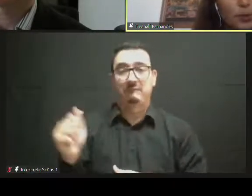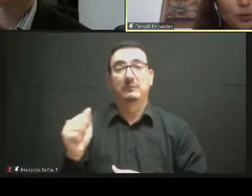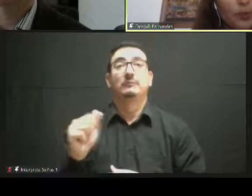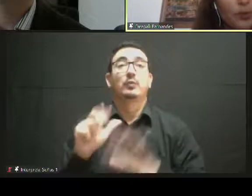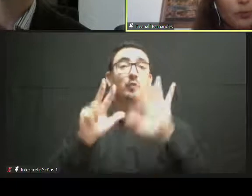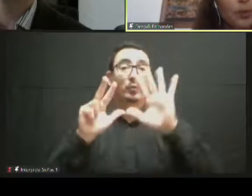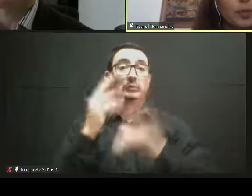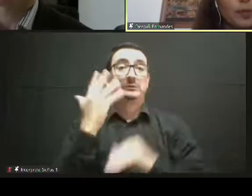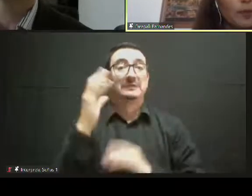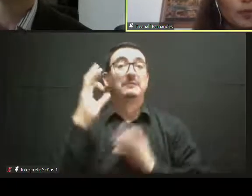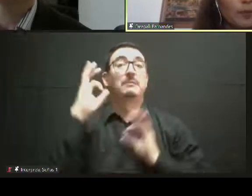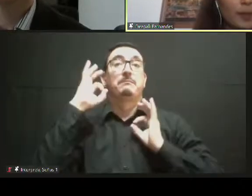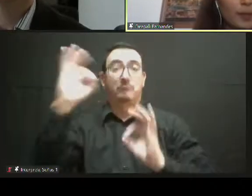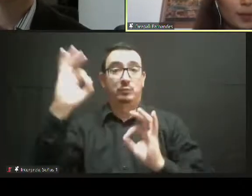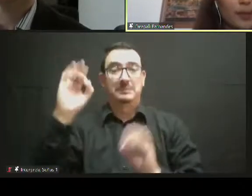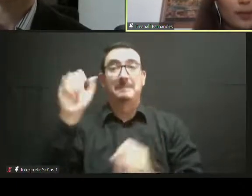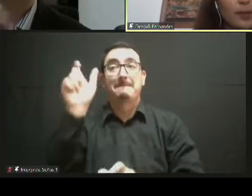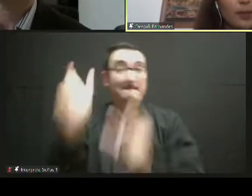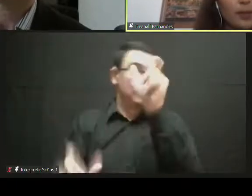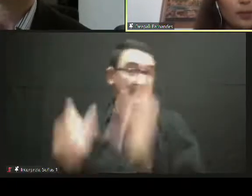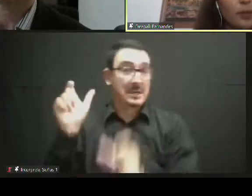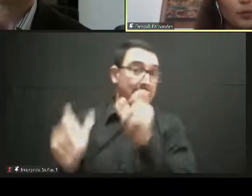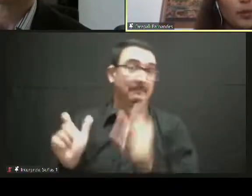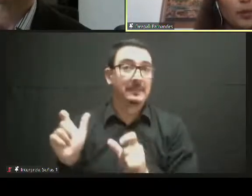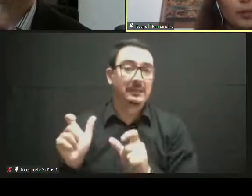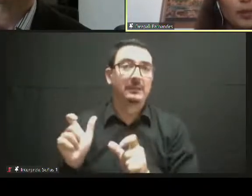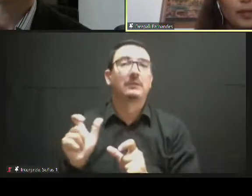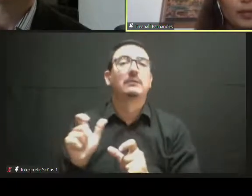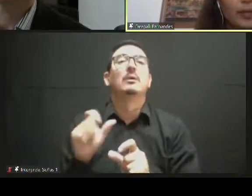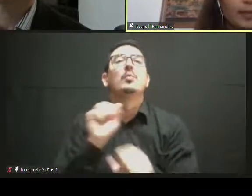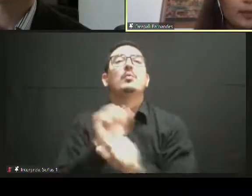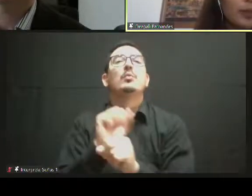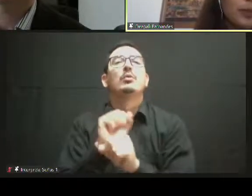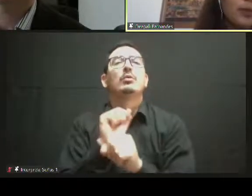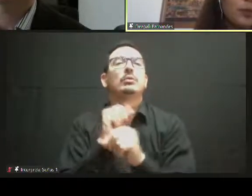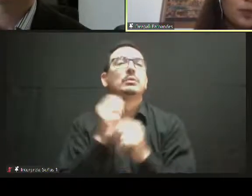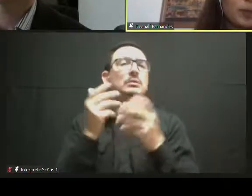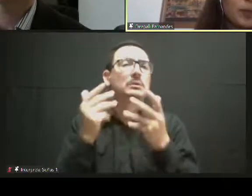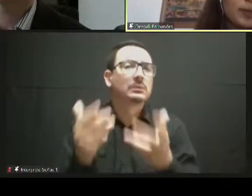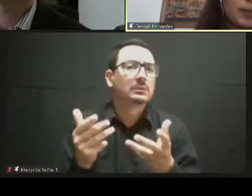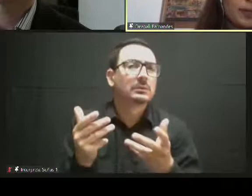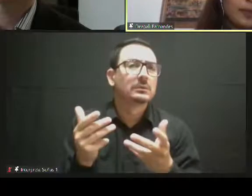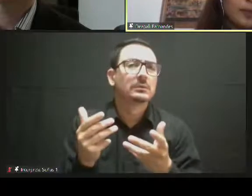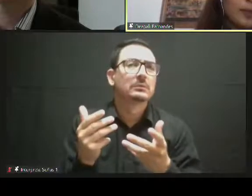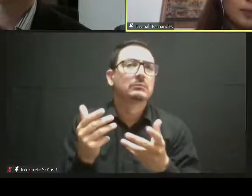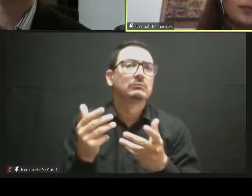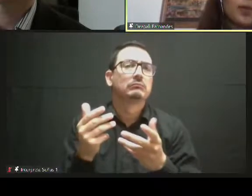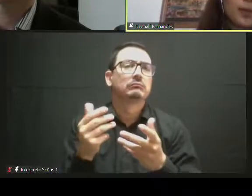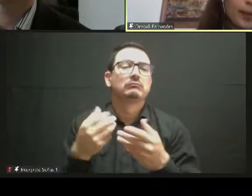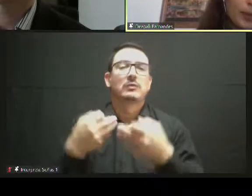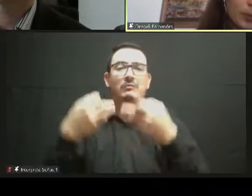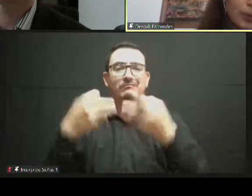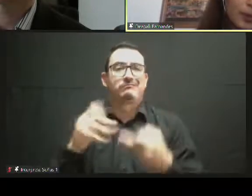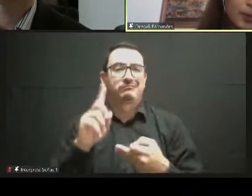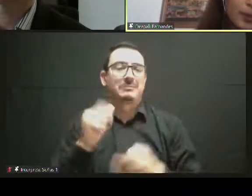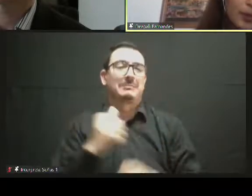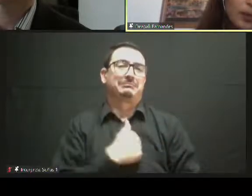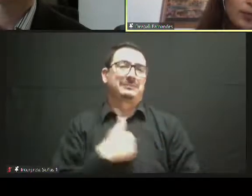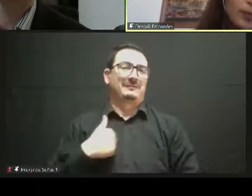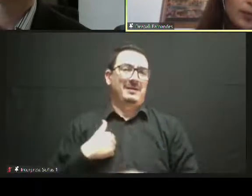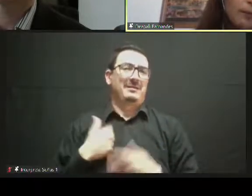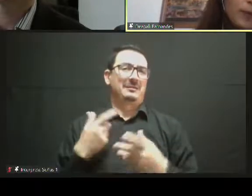SME driven. So involving SMEs is crucial. And a last point would be basically the potential of diaspora.